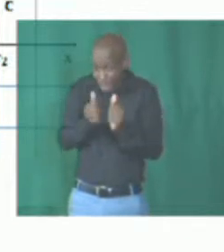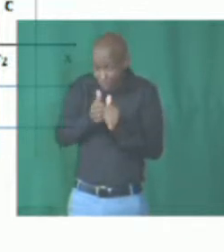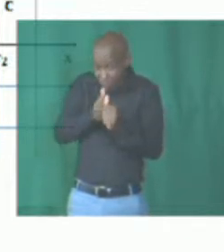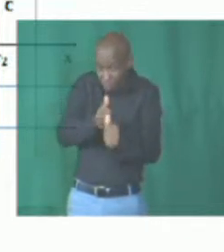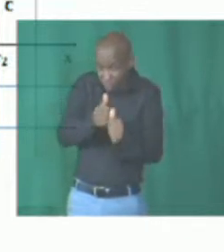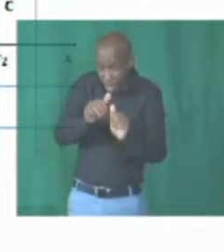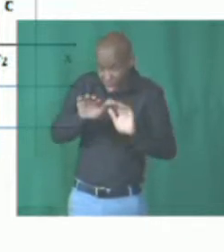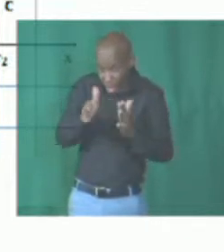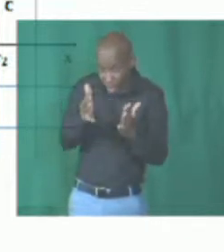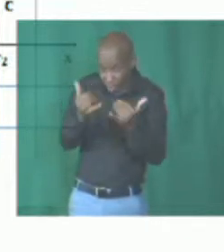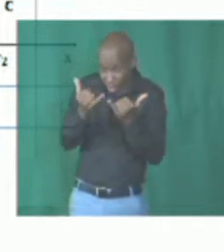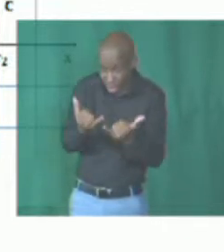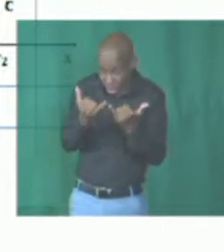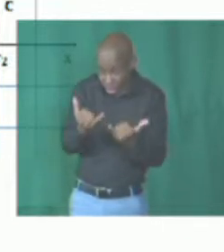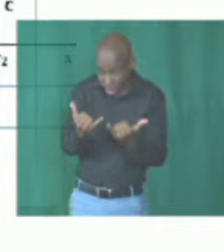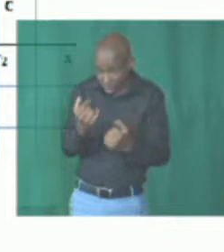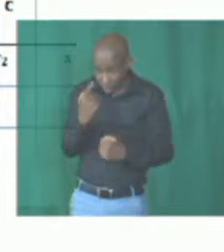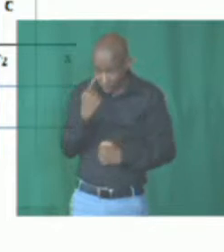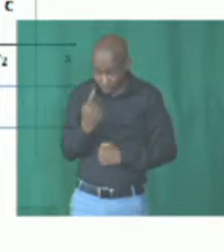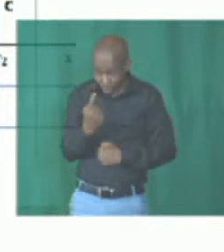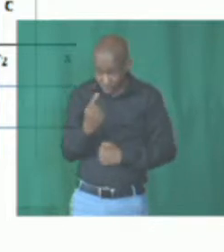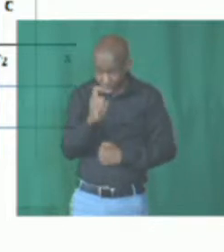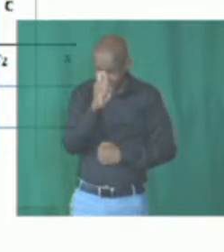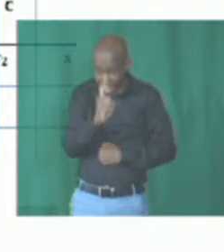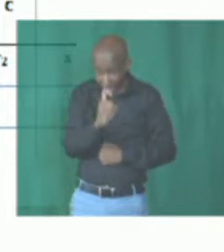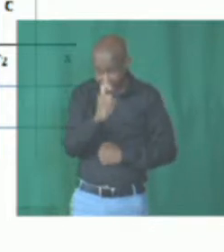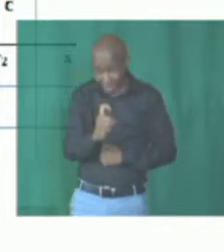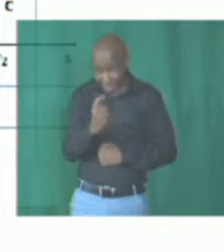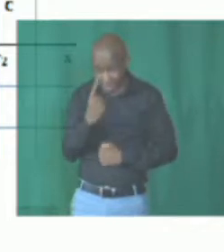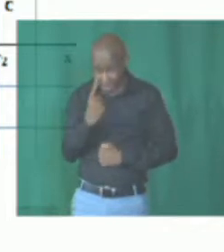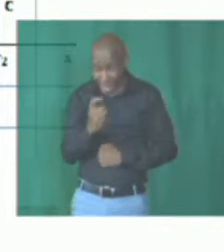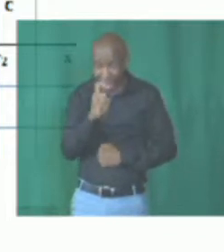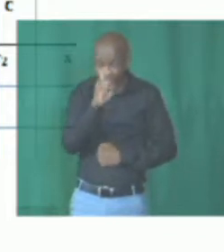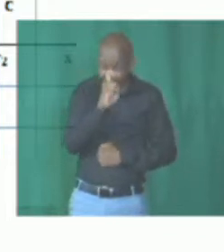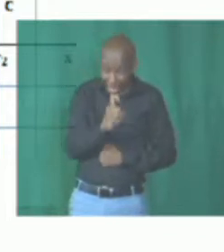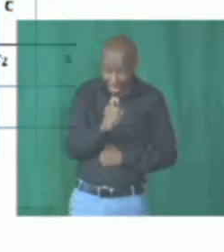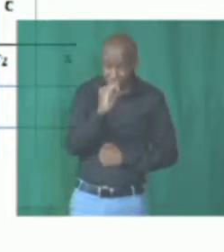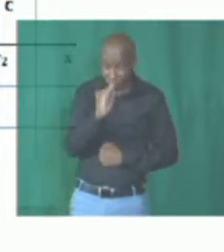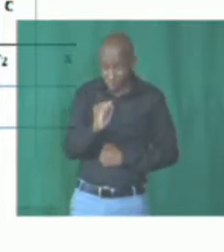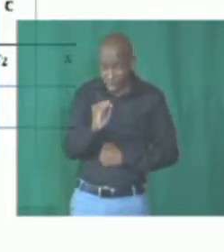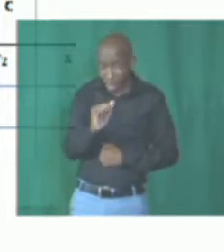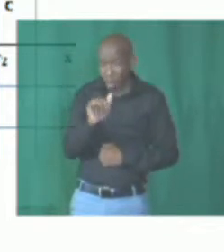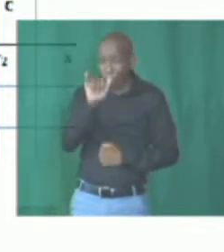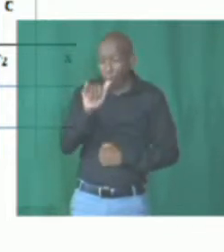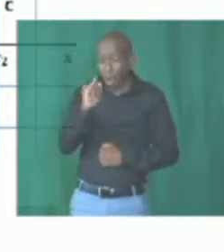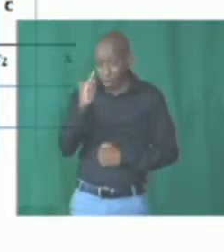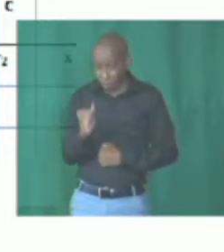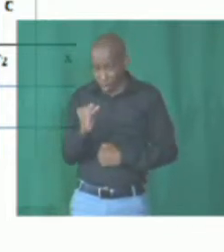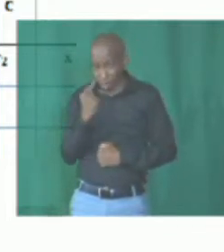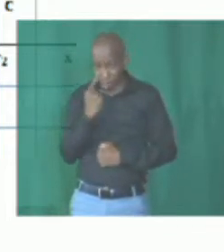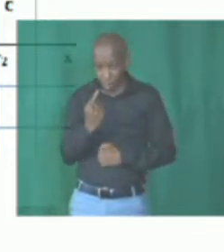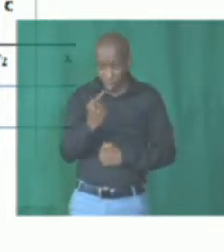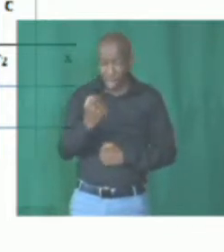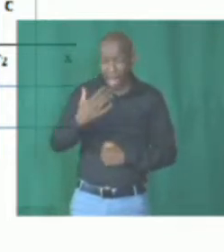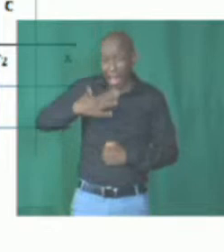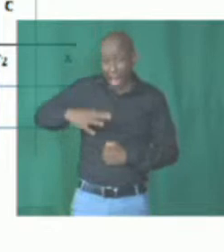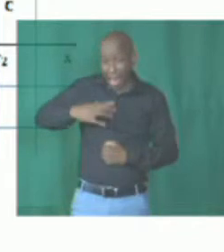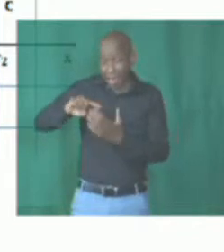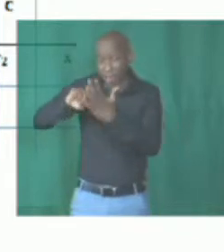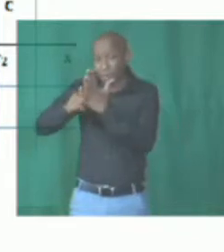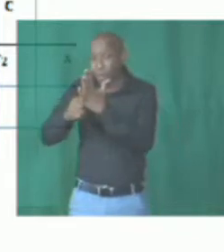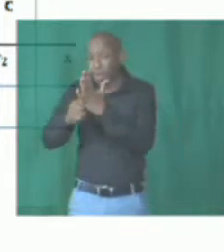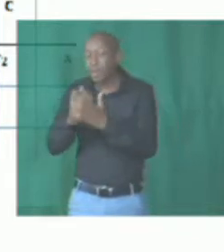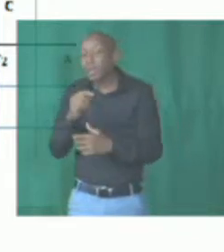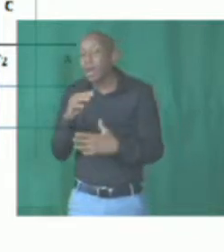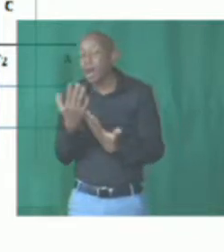generalizing. So we have marked our first coordinate as x1, y1, and our second coordinate